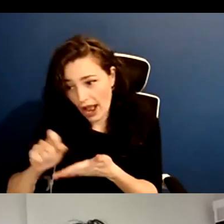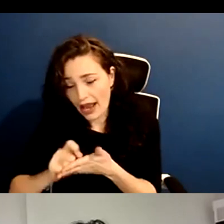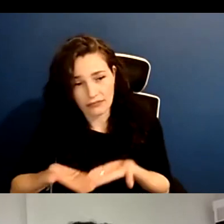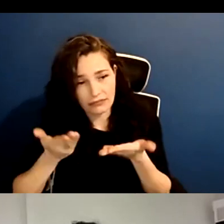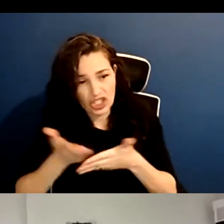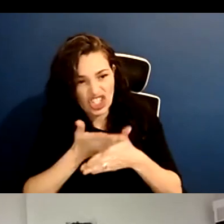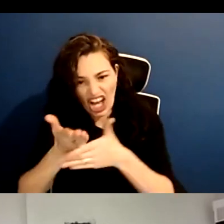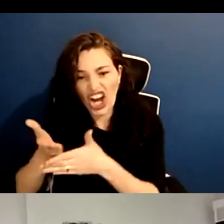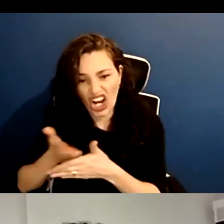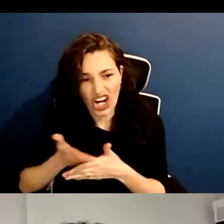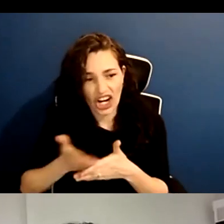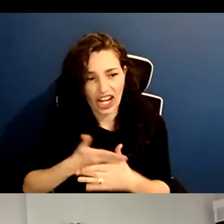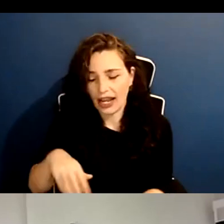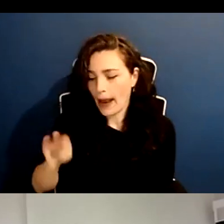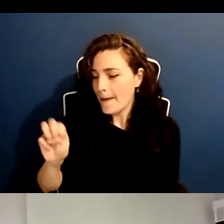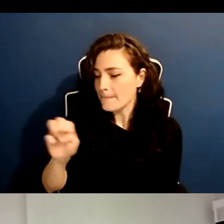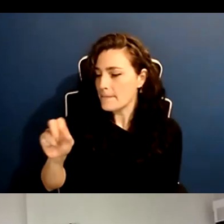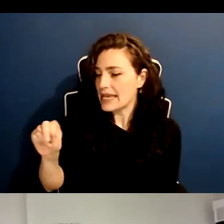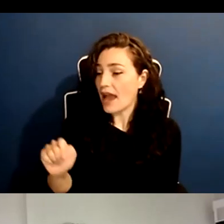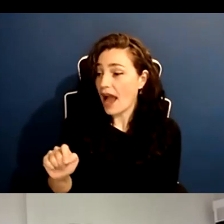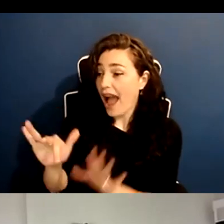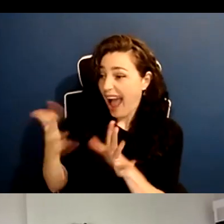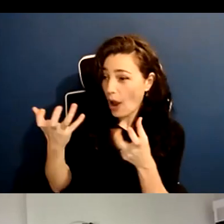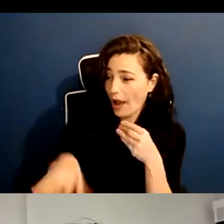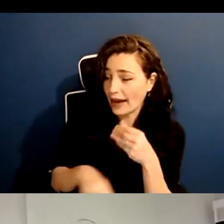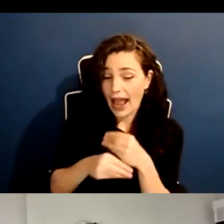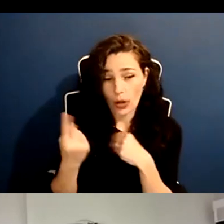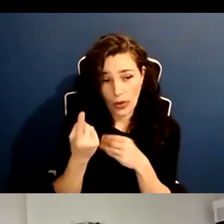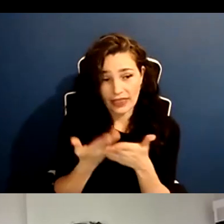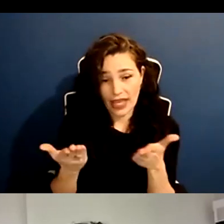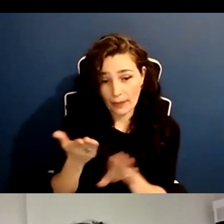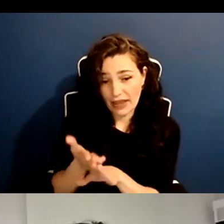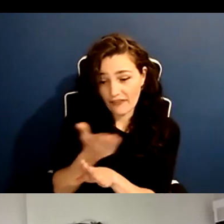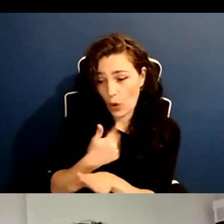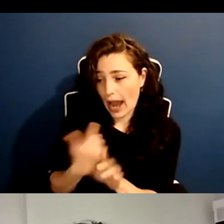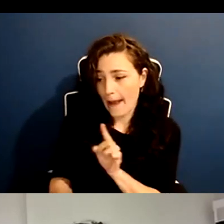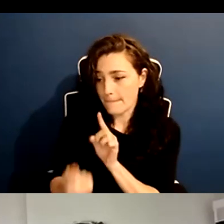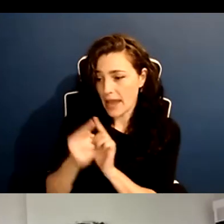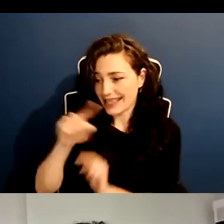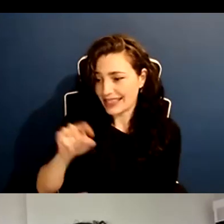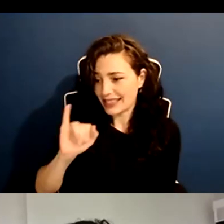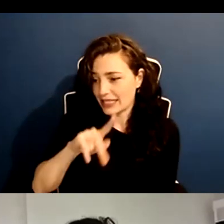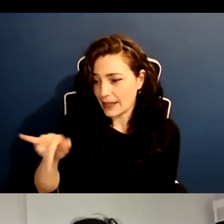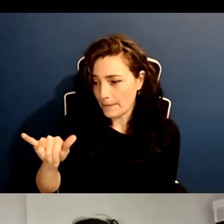If I can just say, Dan, I just wanted to add that, you know, before I met Zippy,